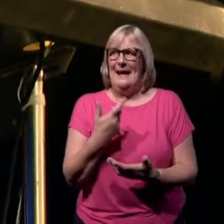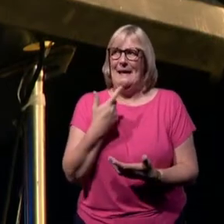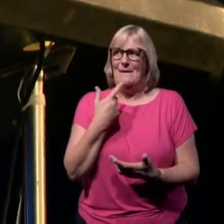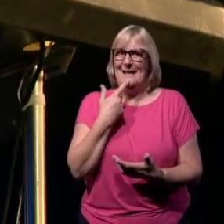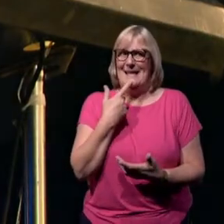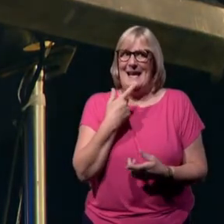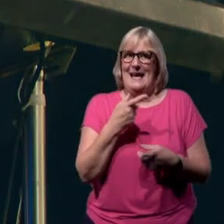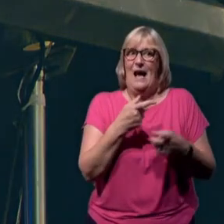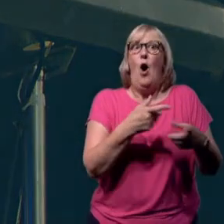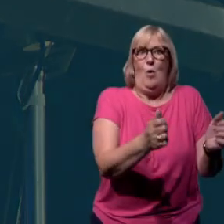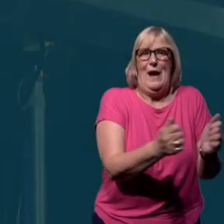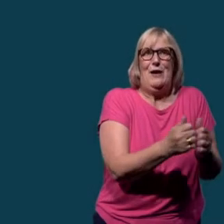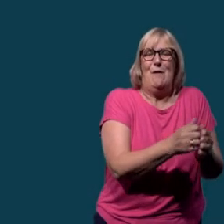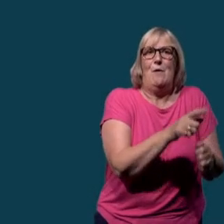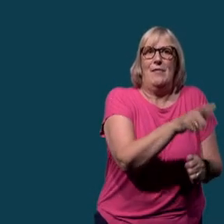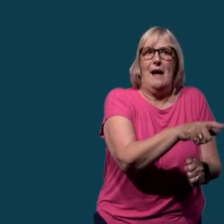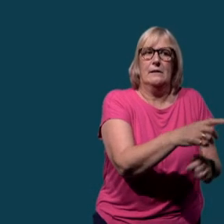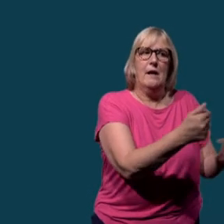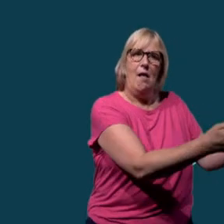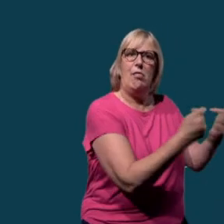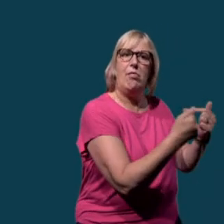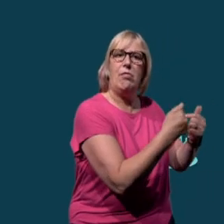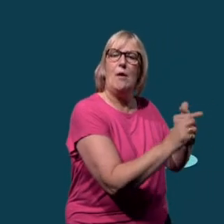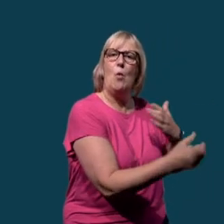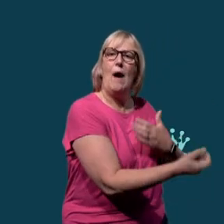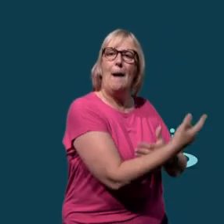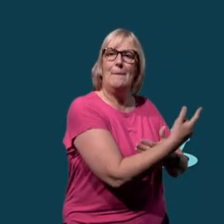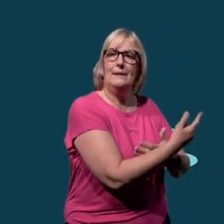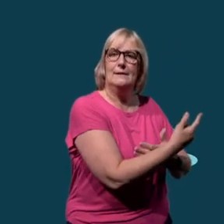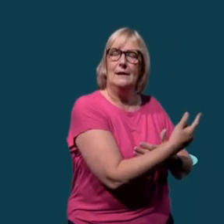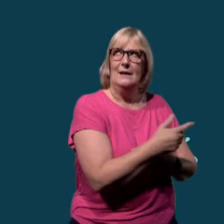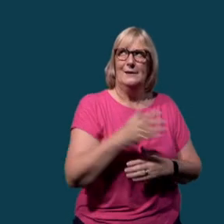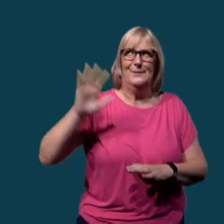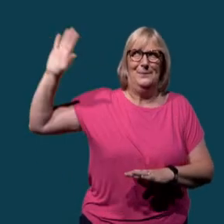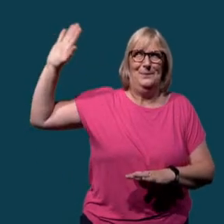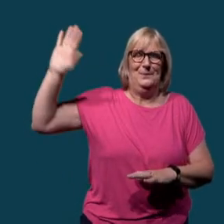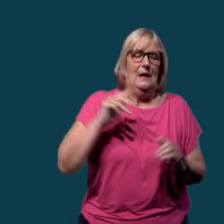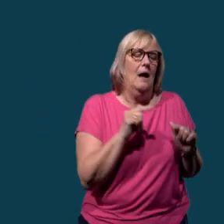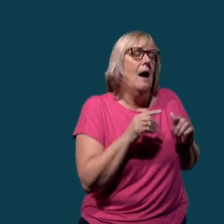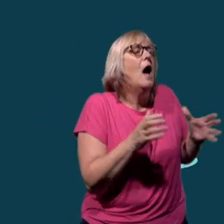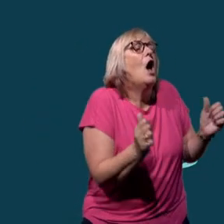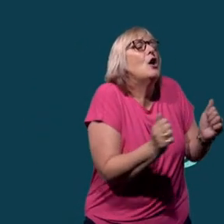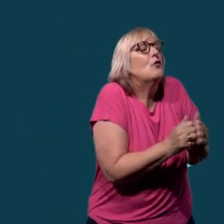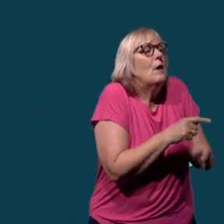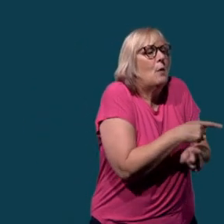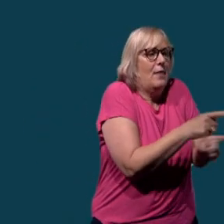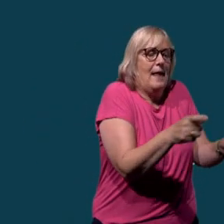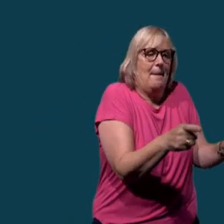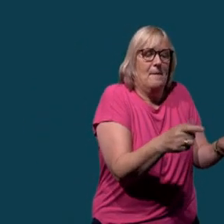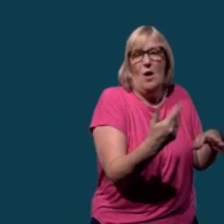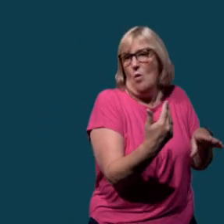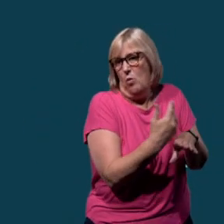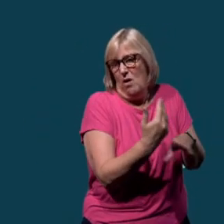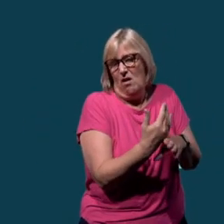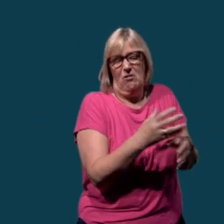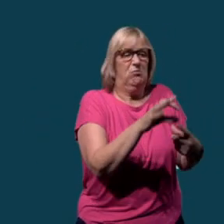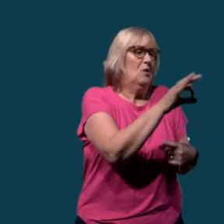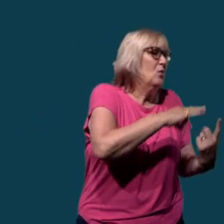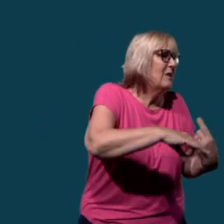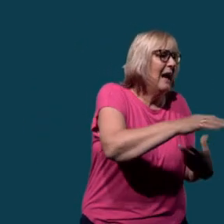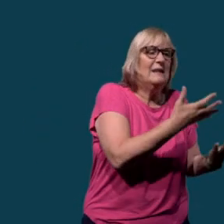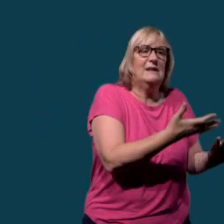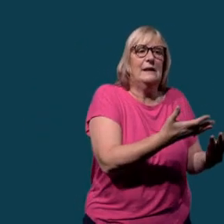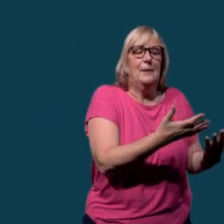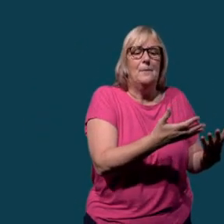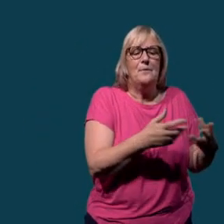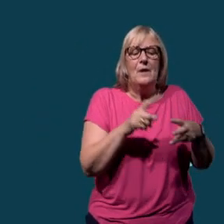at work or in society? How might I be compromising in order to avoid persecution at work or in society?